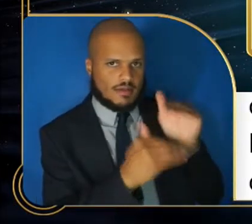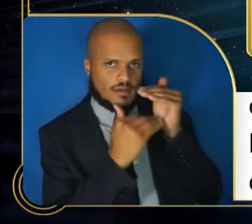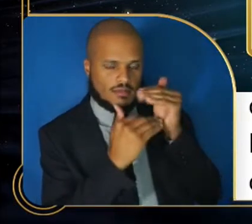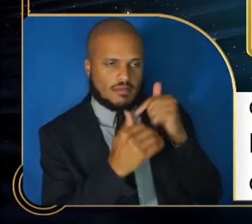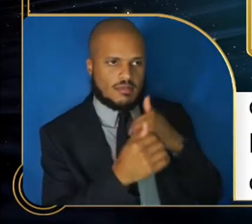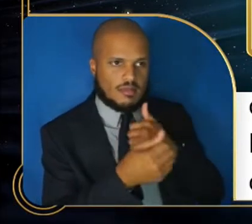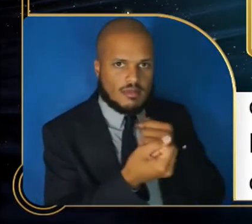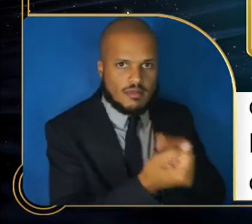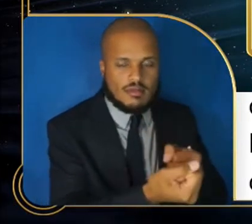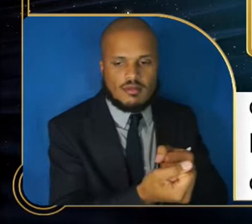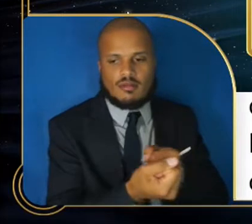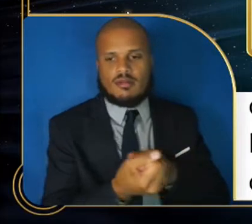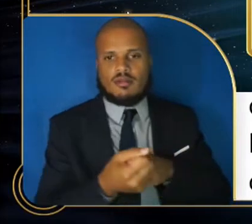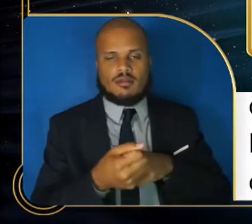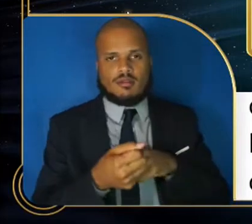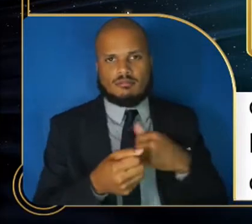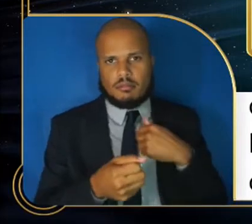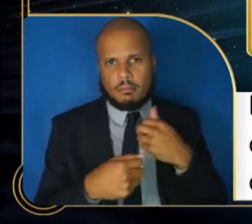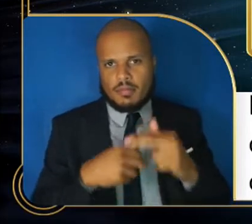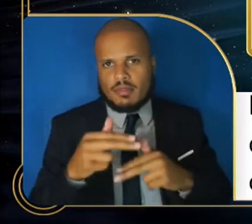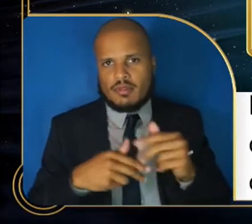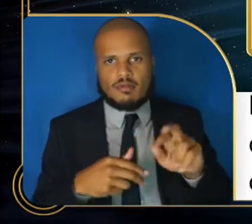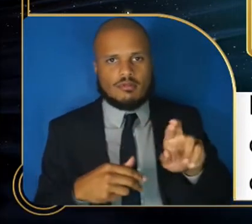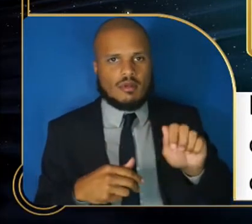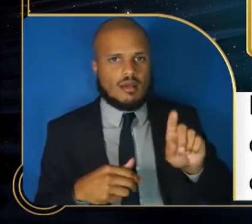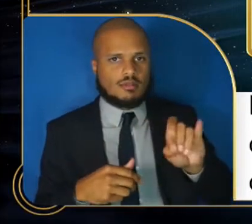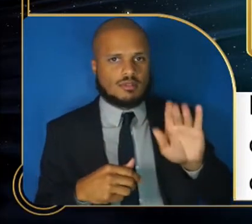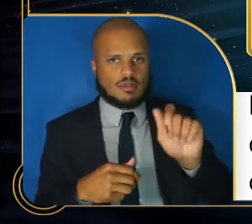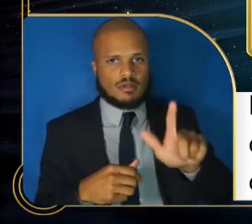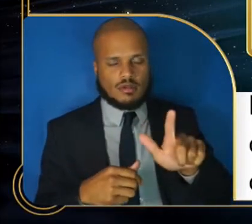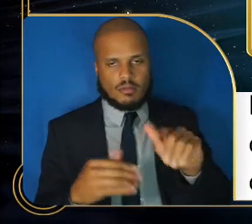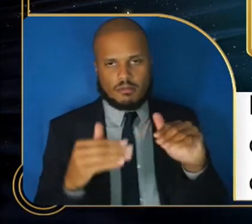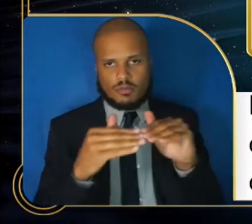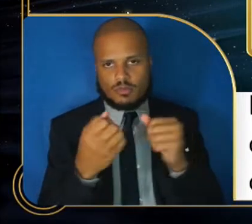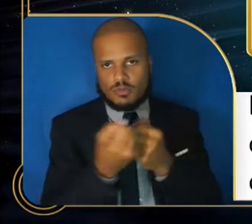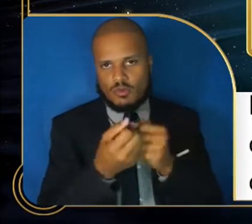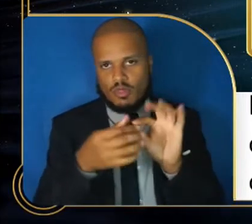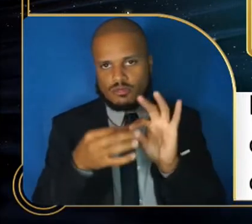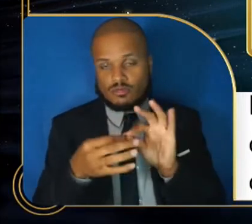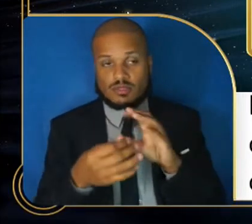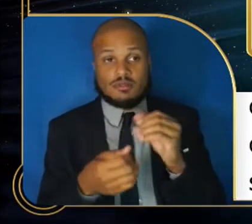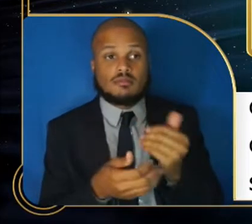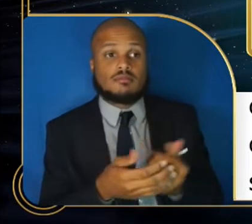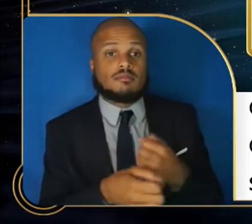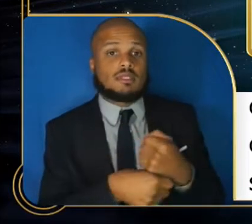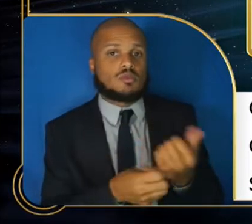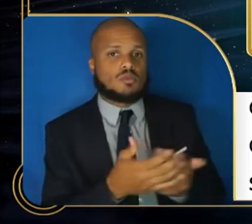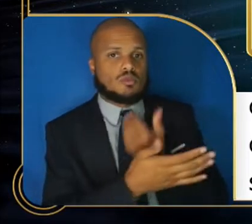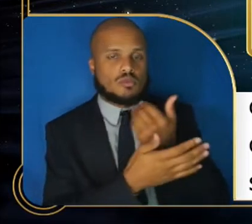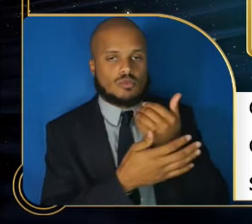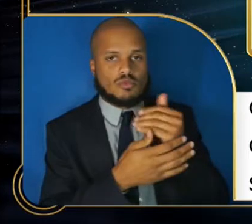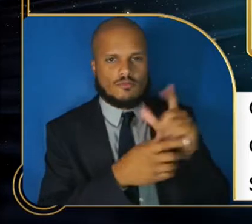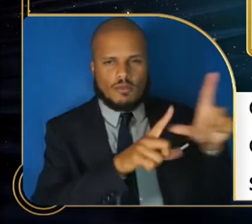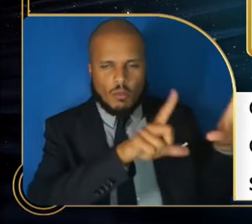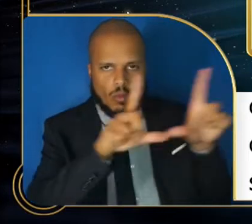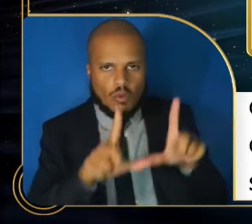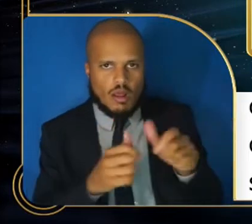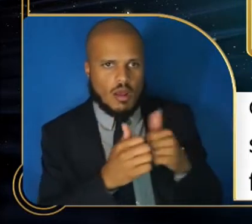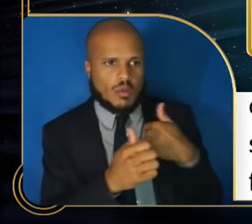systems, building radical peer support relationships, and creating new frameworks for understanding our experiences as